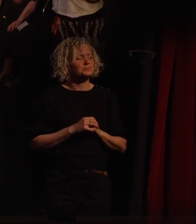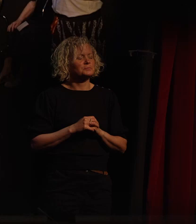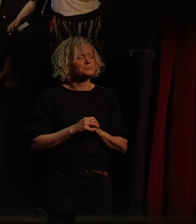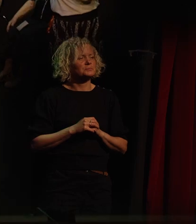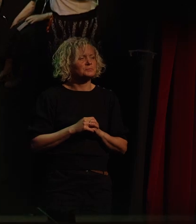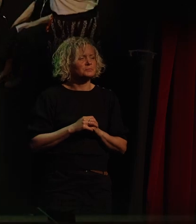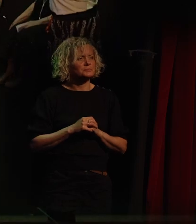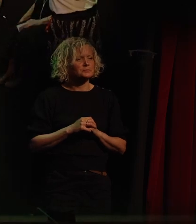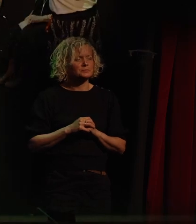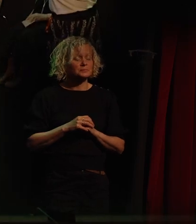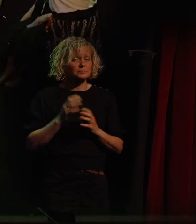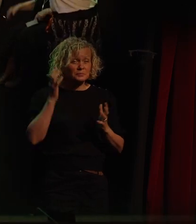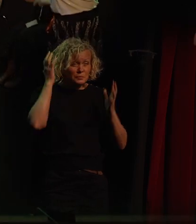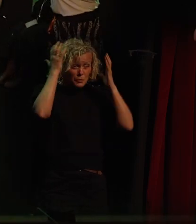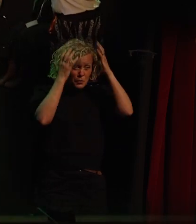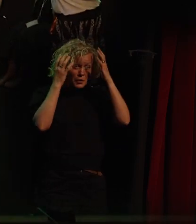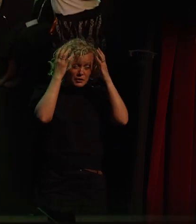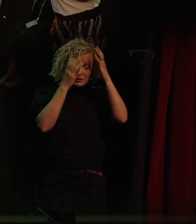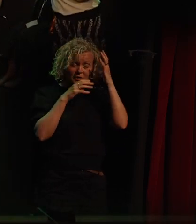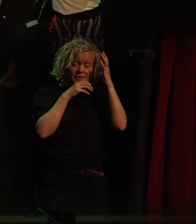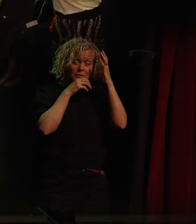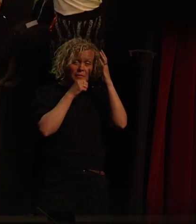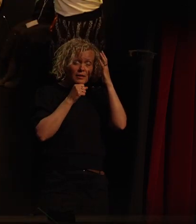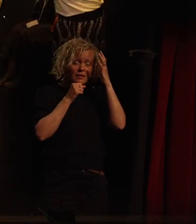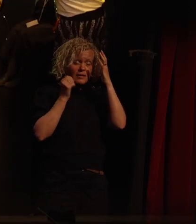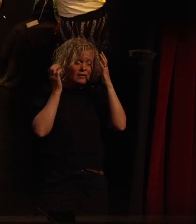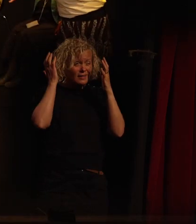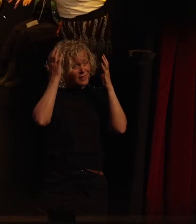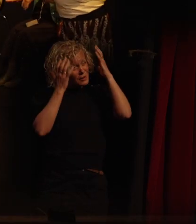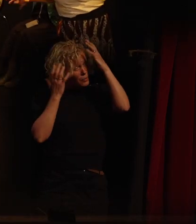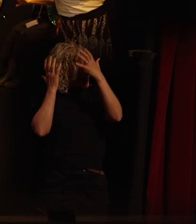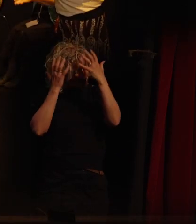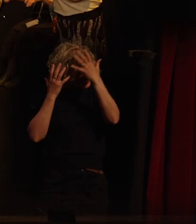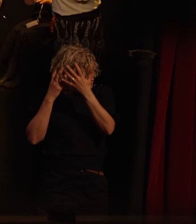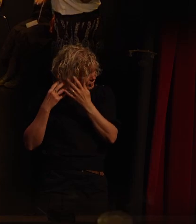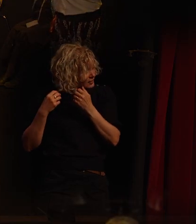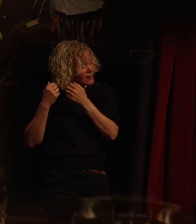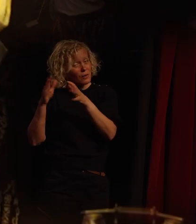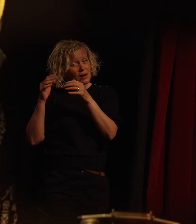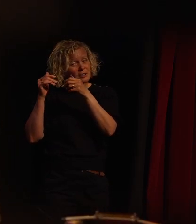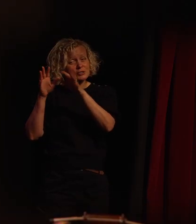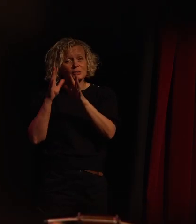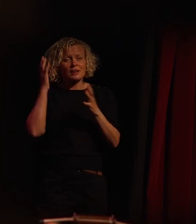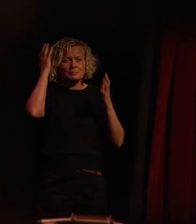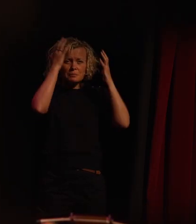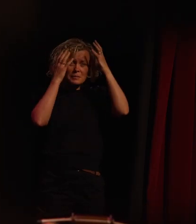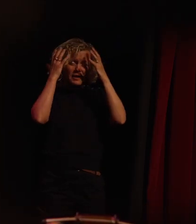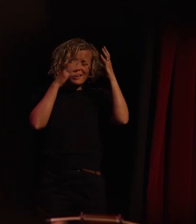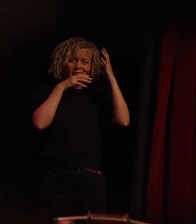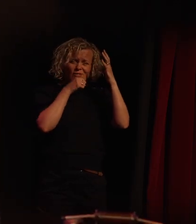Ready? Wash. Wash that man. Flick. Out of my hair. I went and wash.